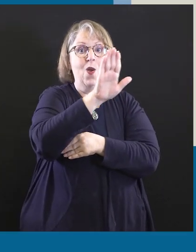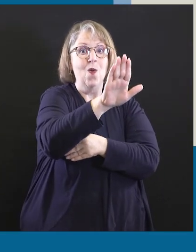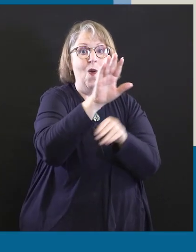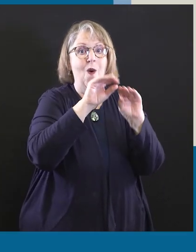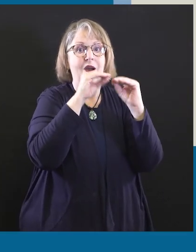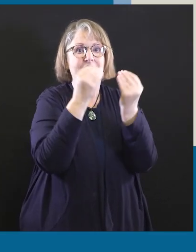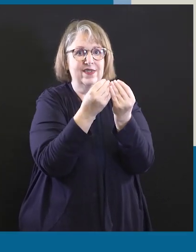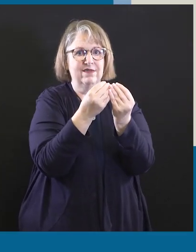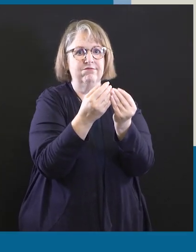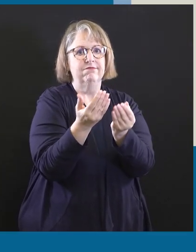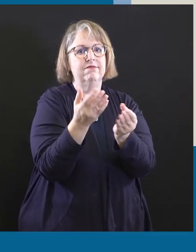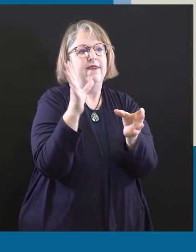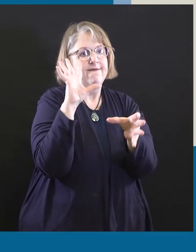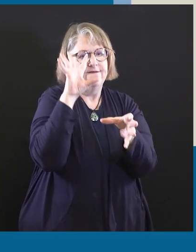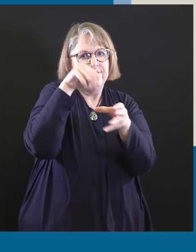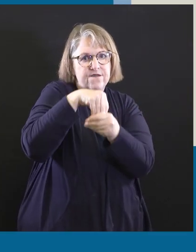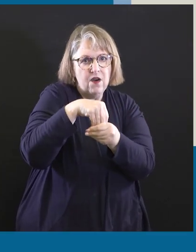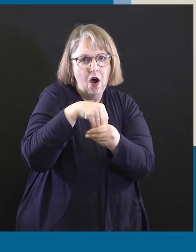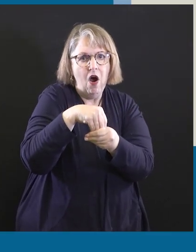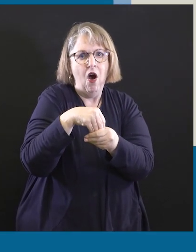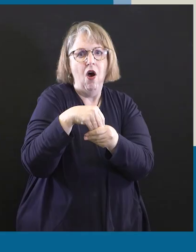That is required.